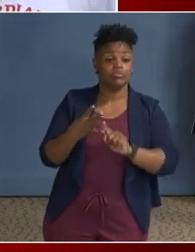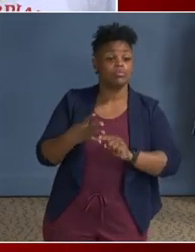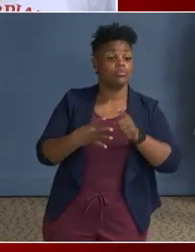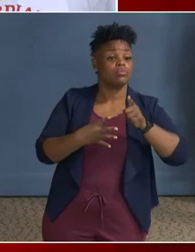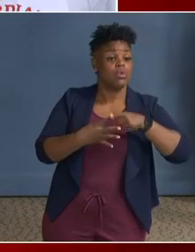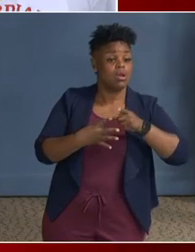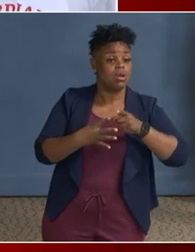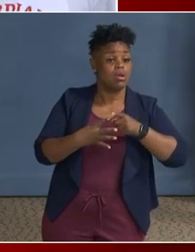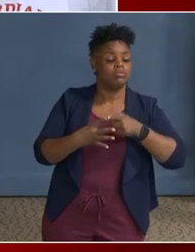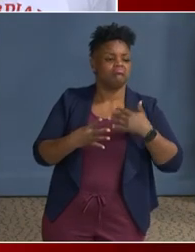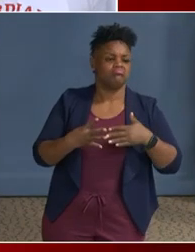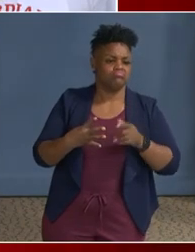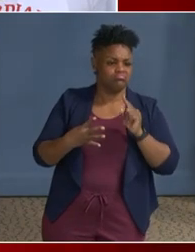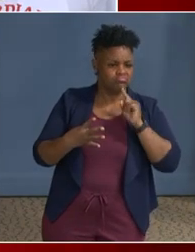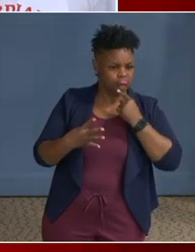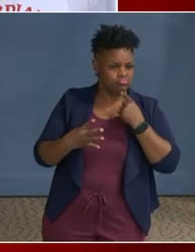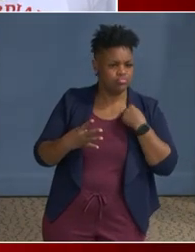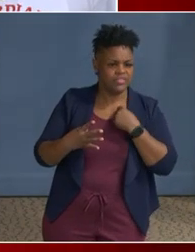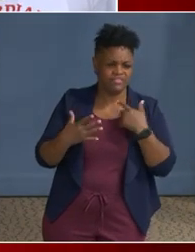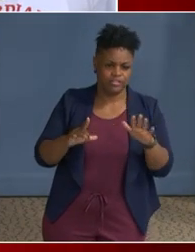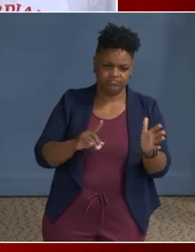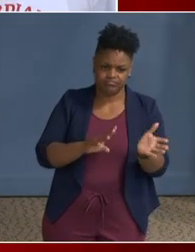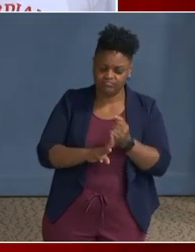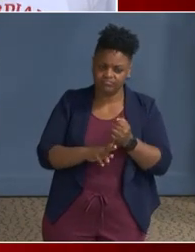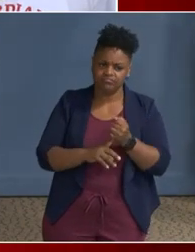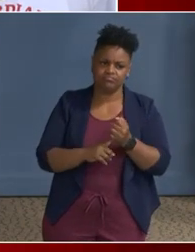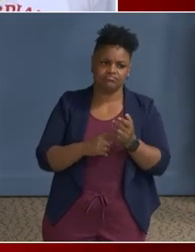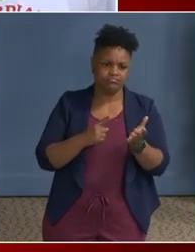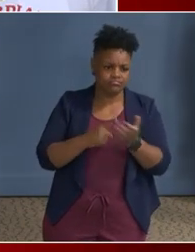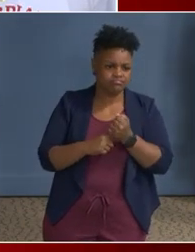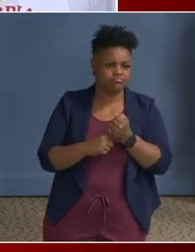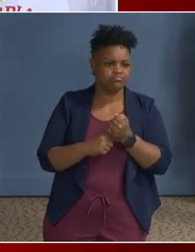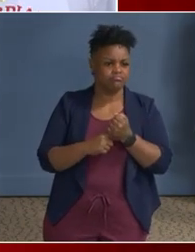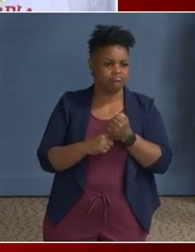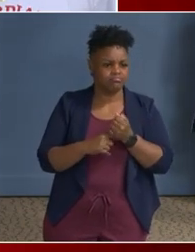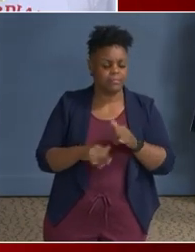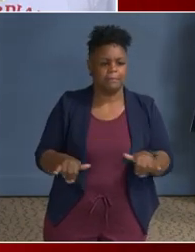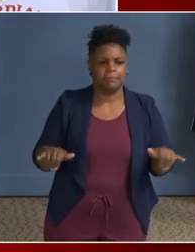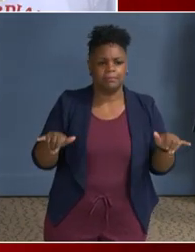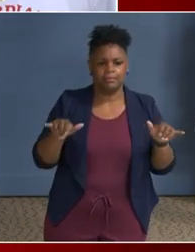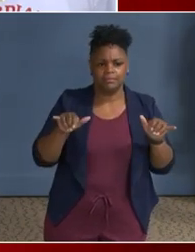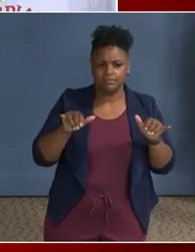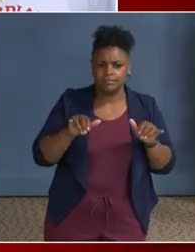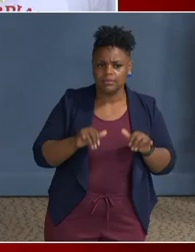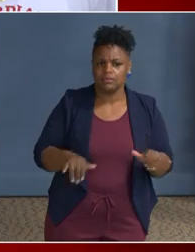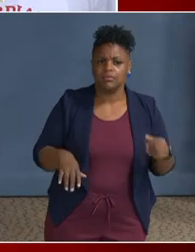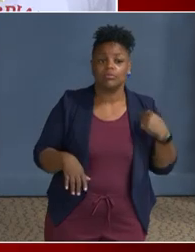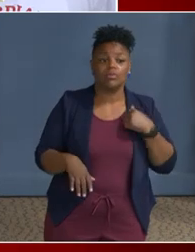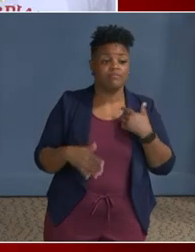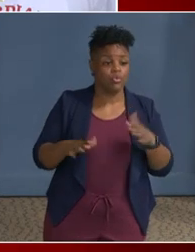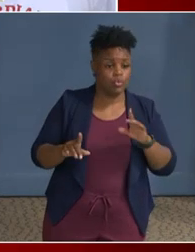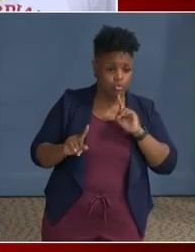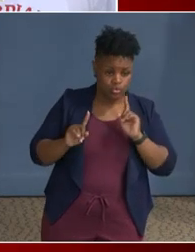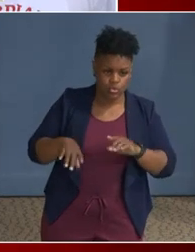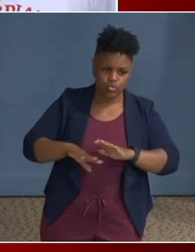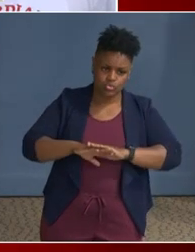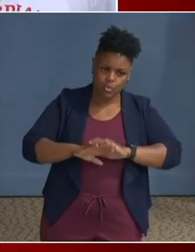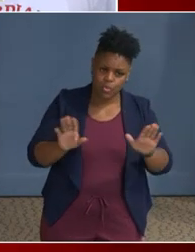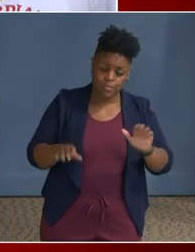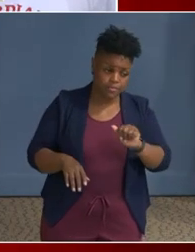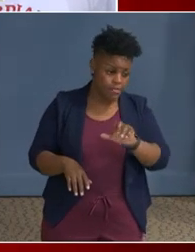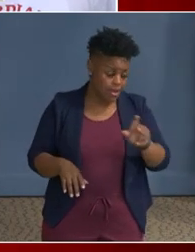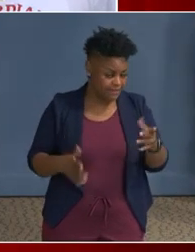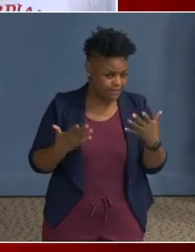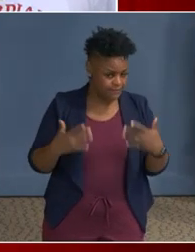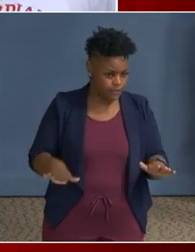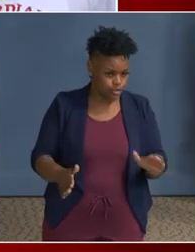we've arrested a couple of other times down in that same area. That person was given a stay-away order from the area. When the